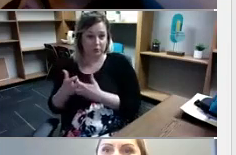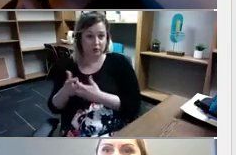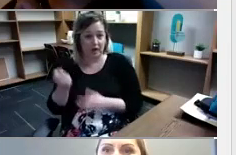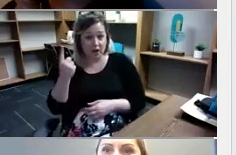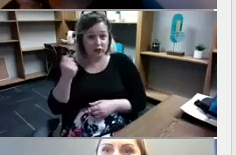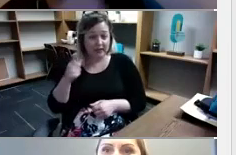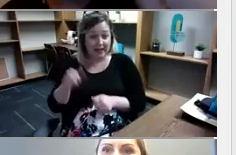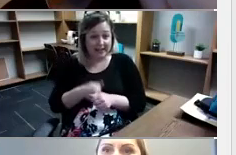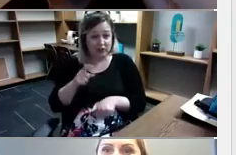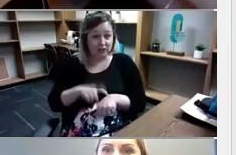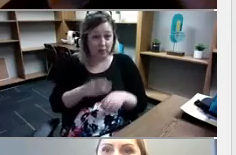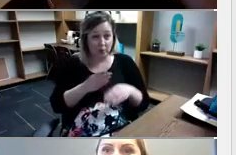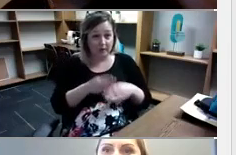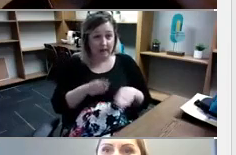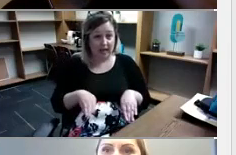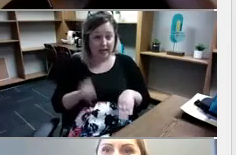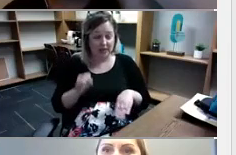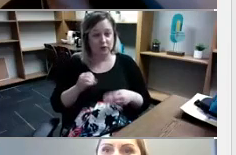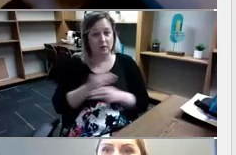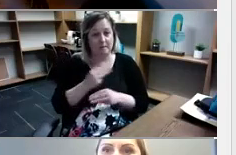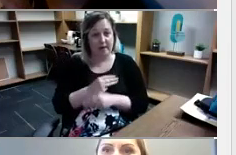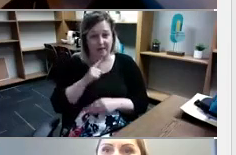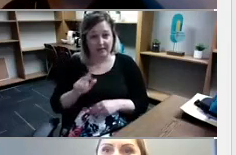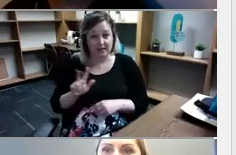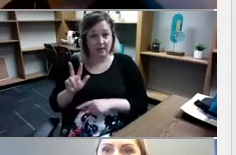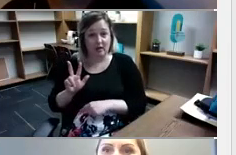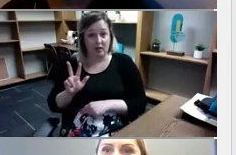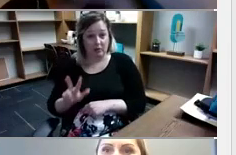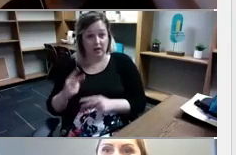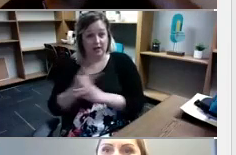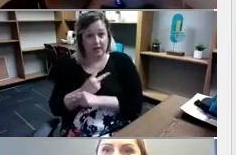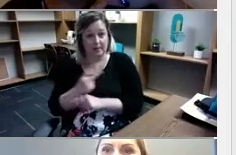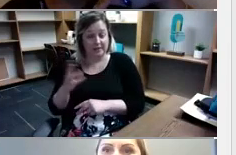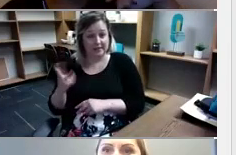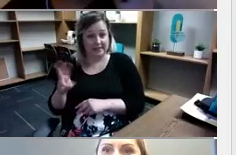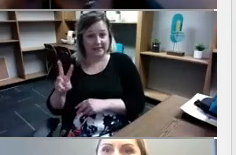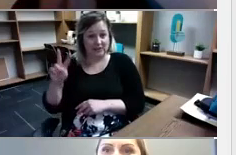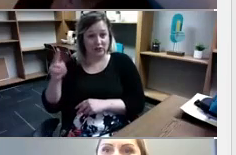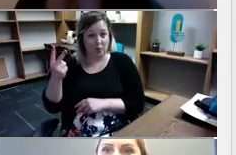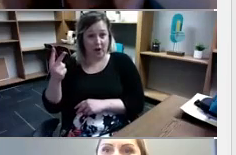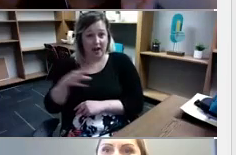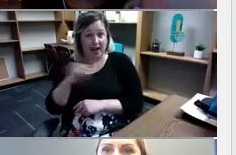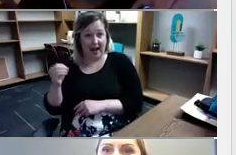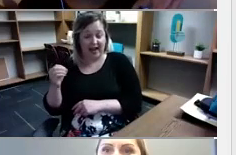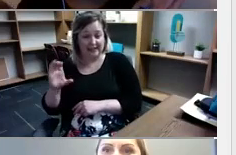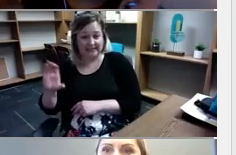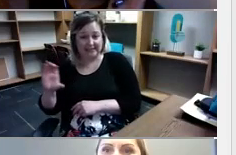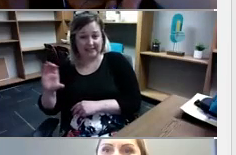the math turns out to be 3 by 16 squared and C n squared. For the next level, we again divide it